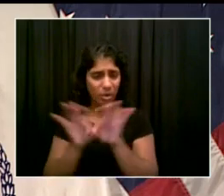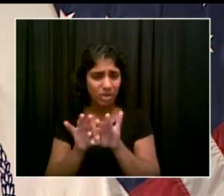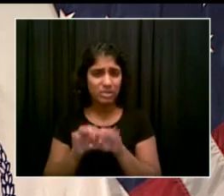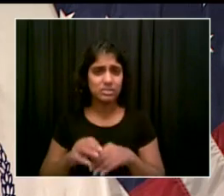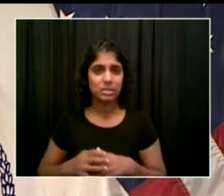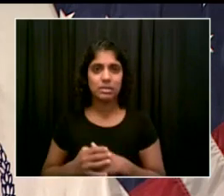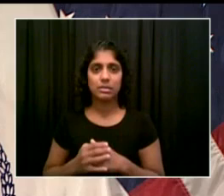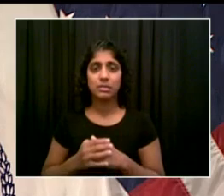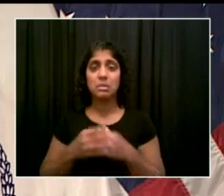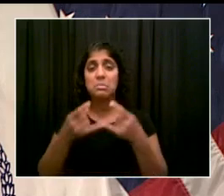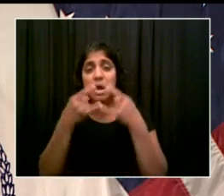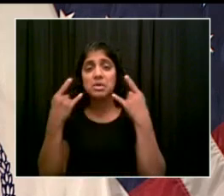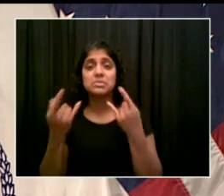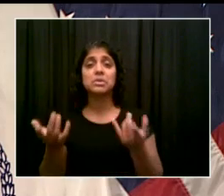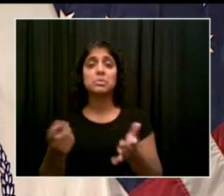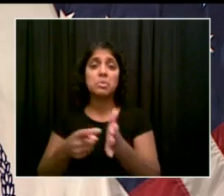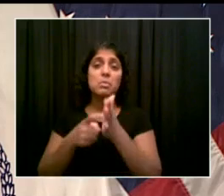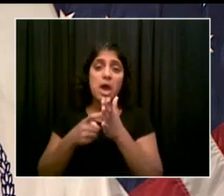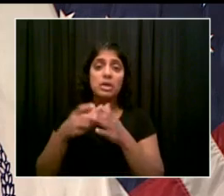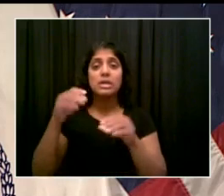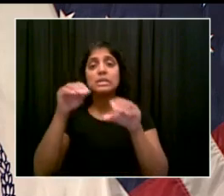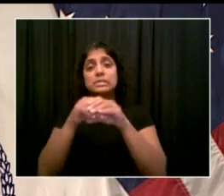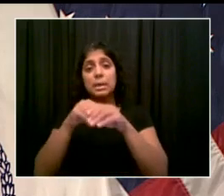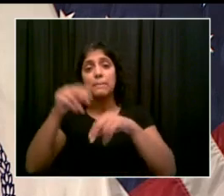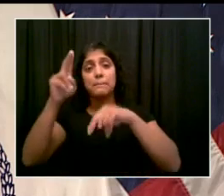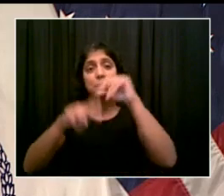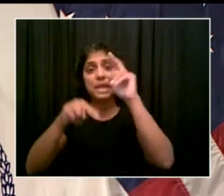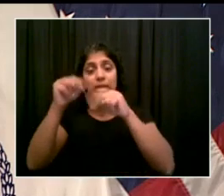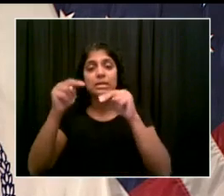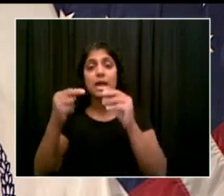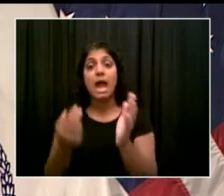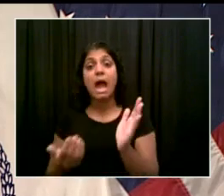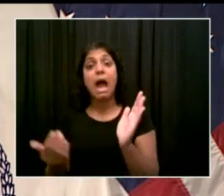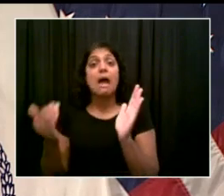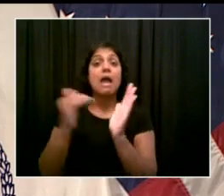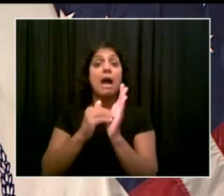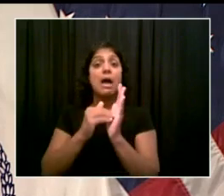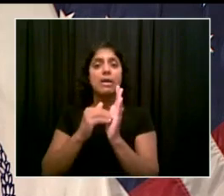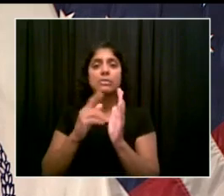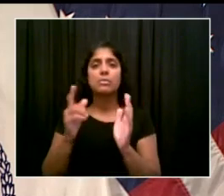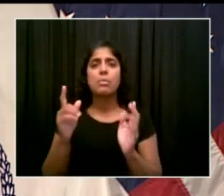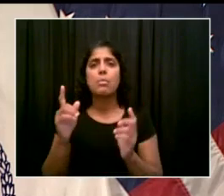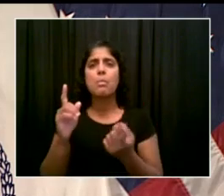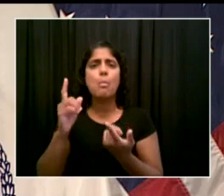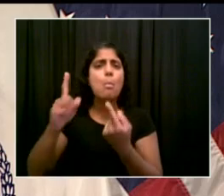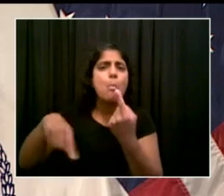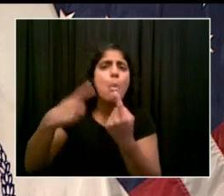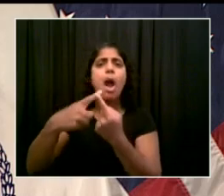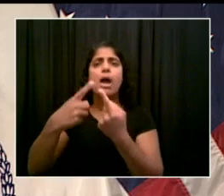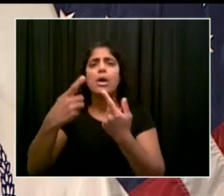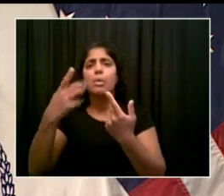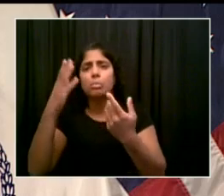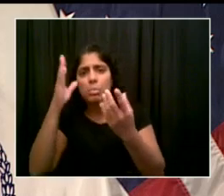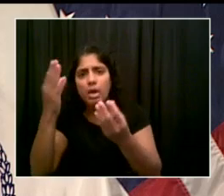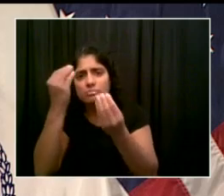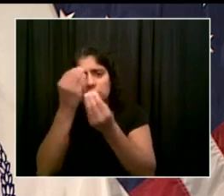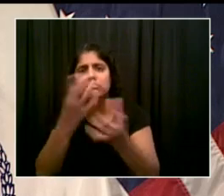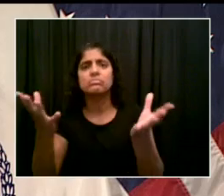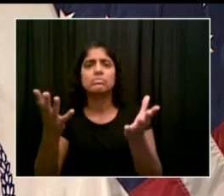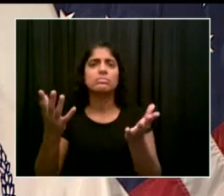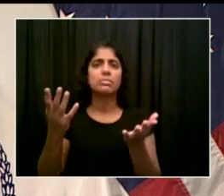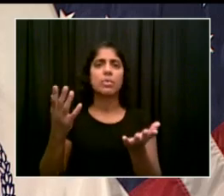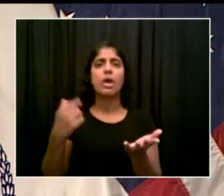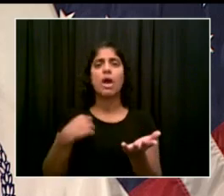positivity levels, which are many ways misleading at this point because so many fewer people are getting tested. It is about what's going on with